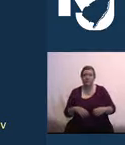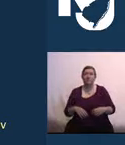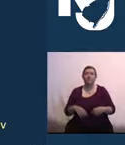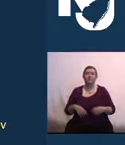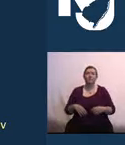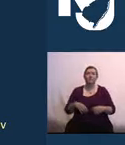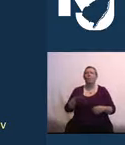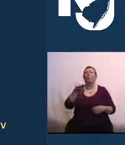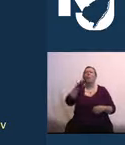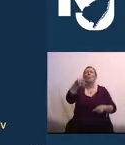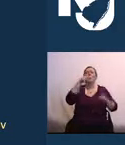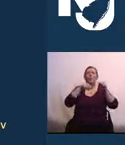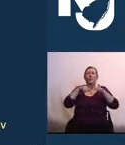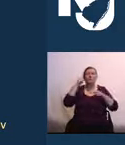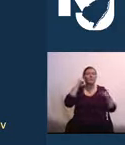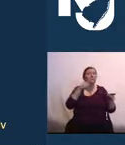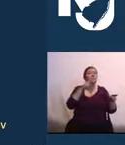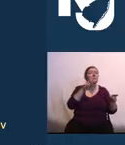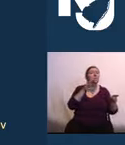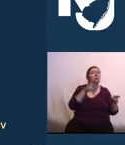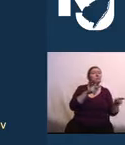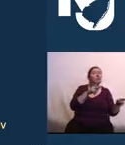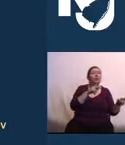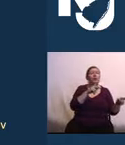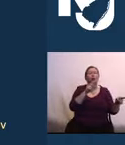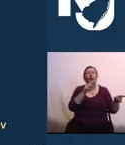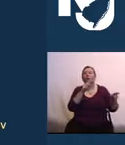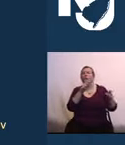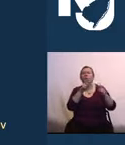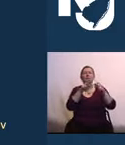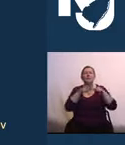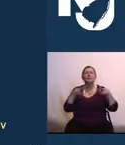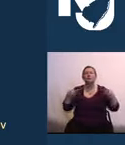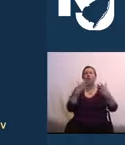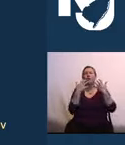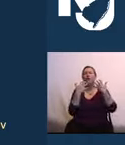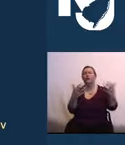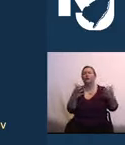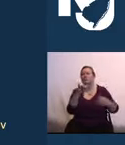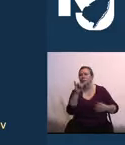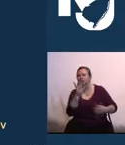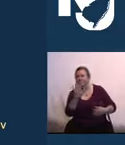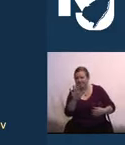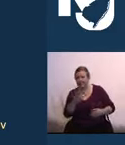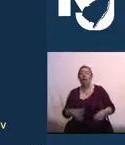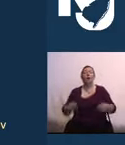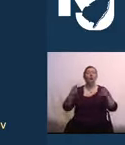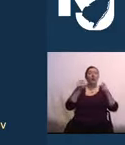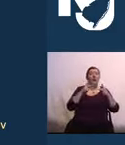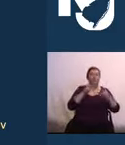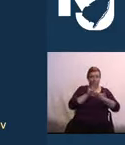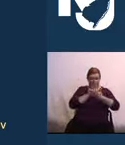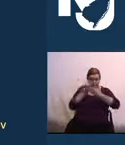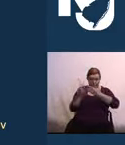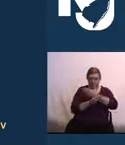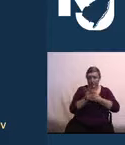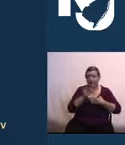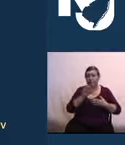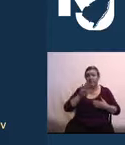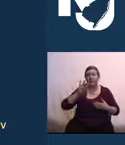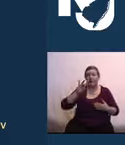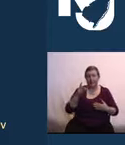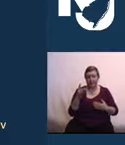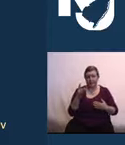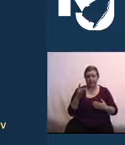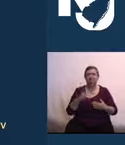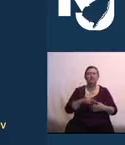Mahan Gunaratna, and a cast of thousands. 2 weeks from today, that's Monday, February 8th, the New Jersey Housing and Mortgage Finance Agency